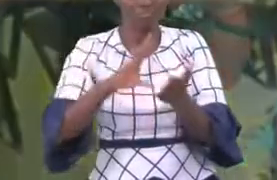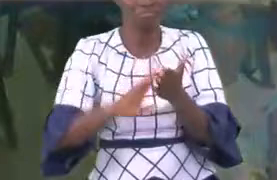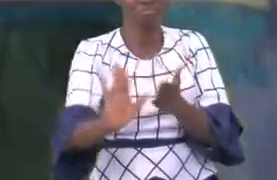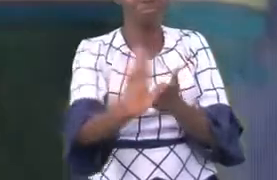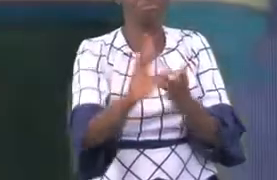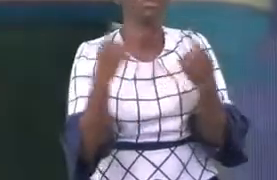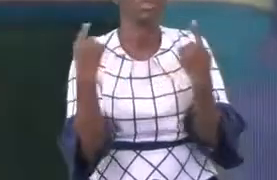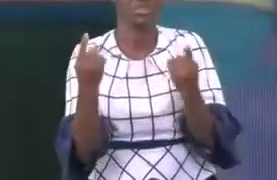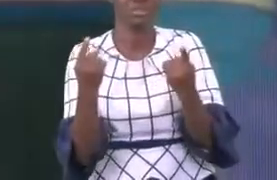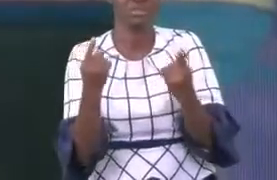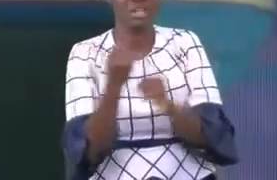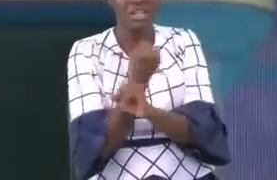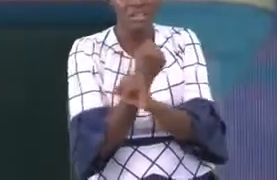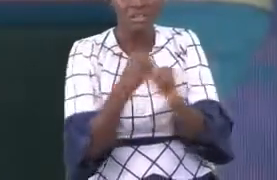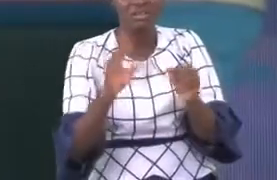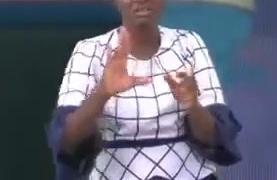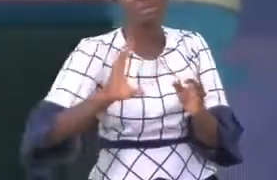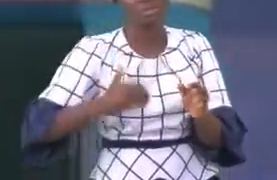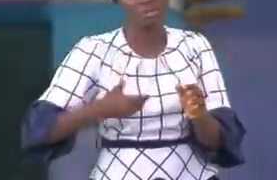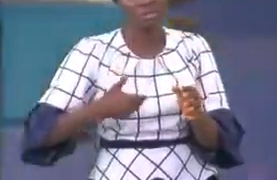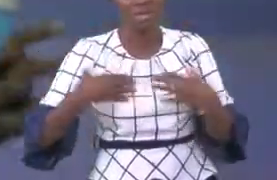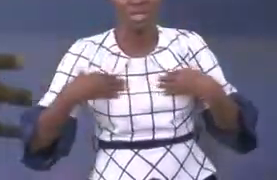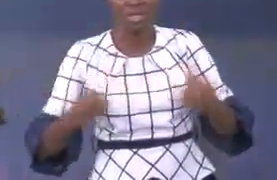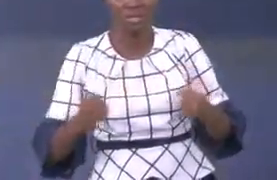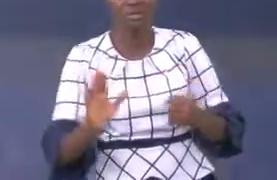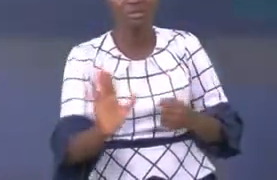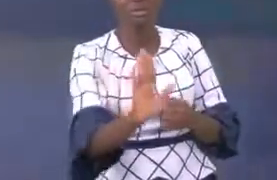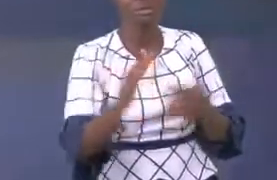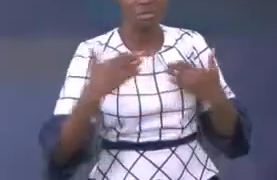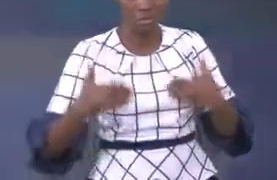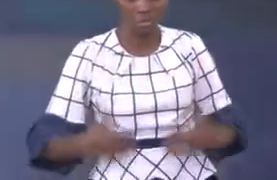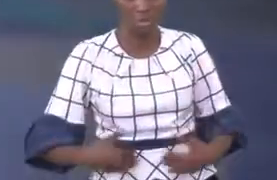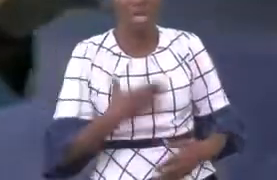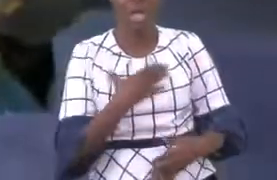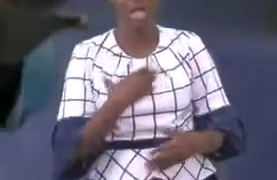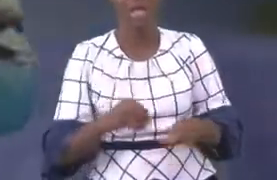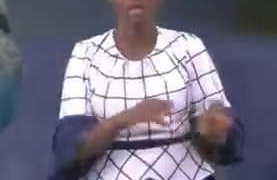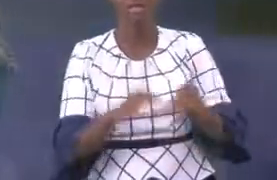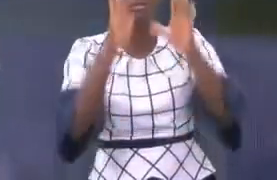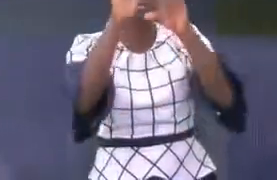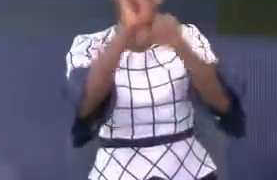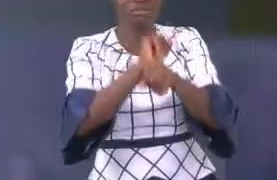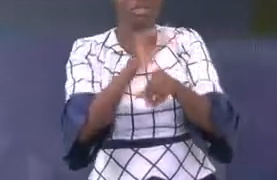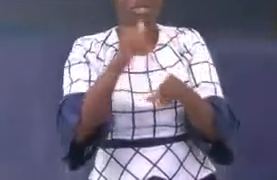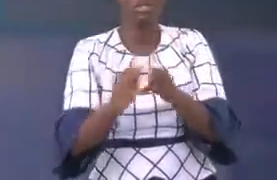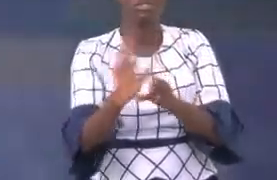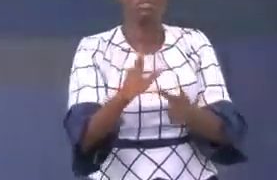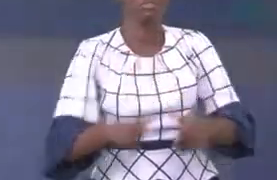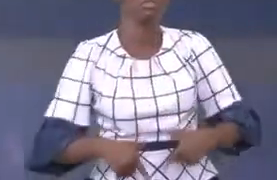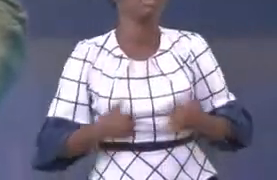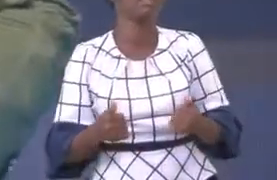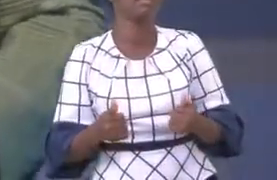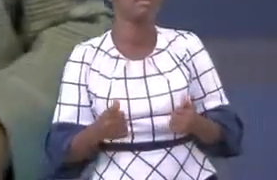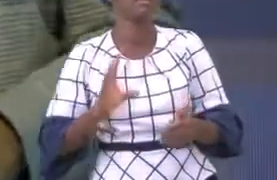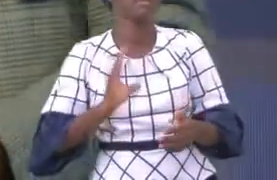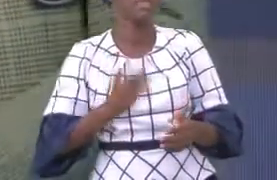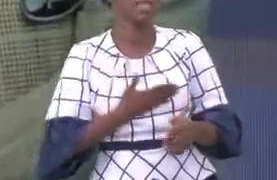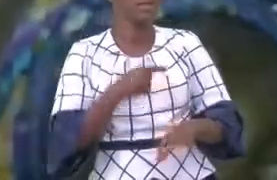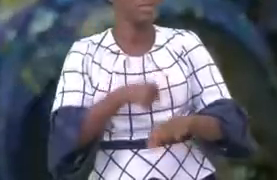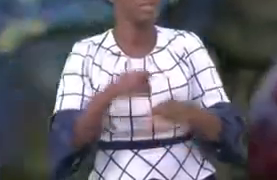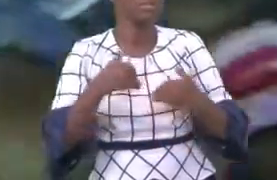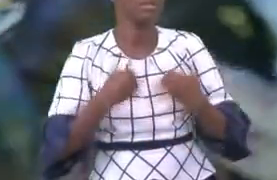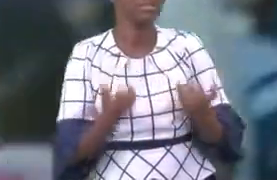the miracle in your life. Our time has now come. Heads bowed and eyes closed.